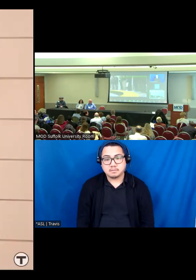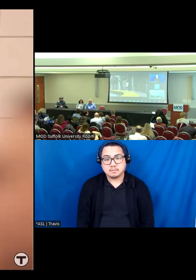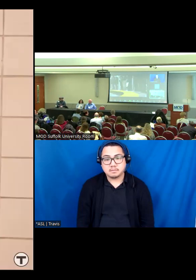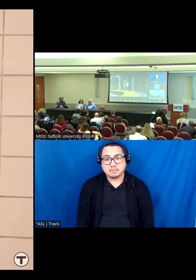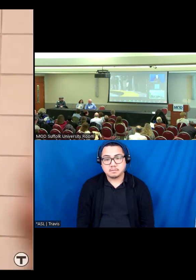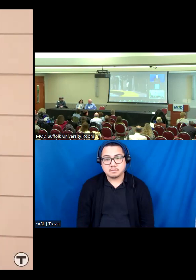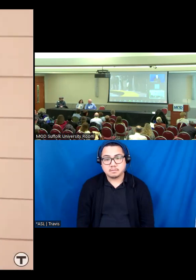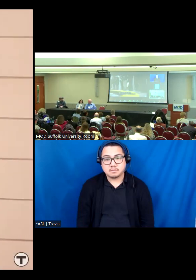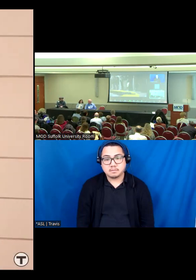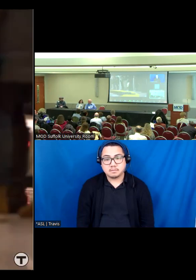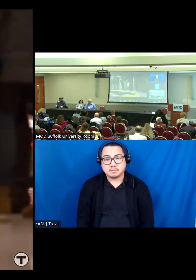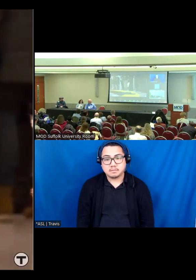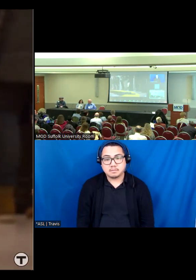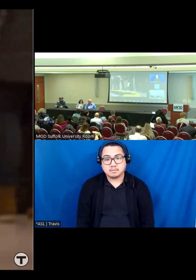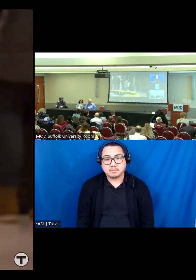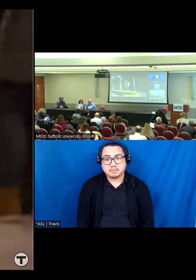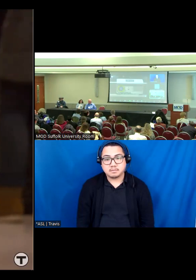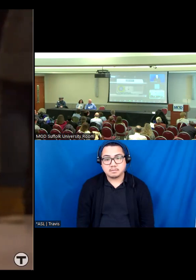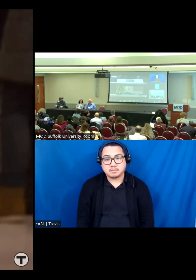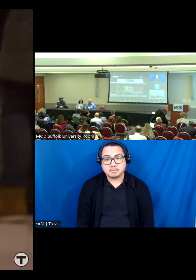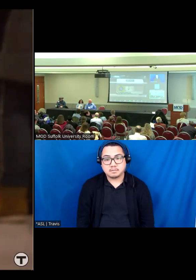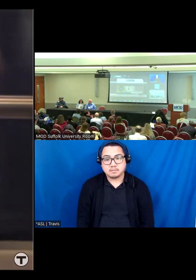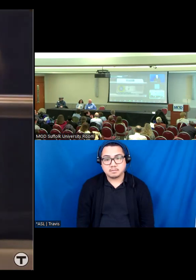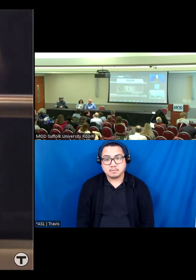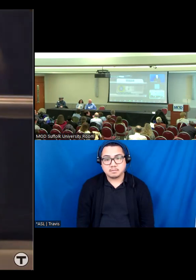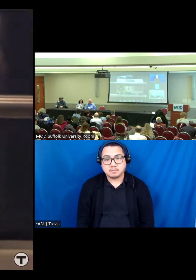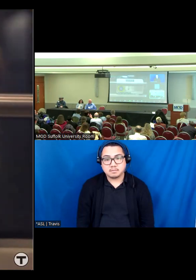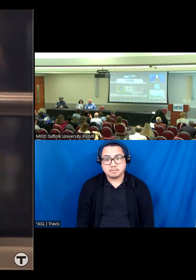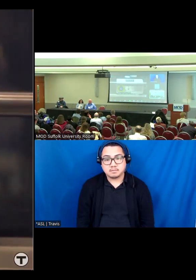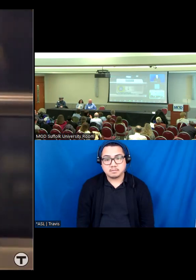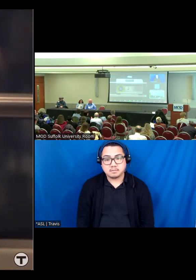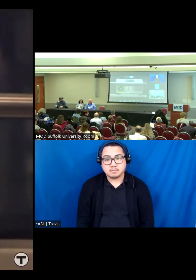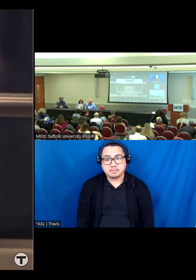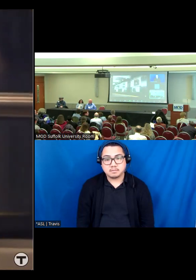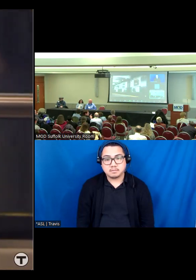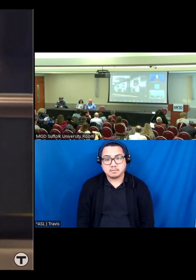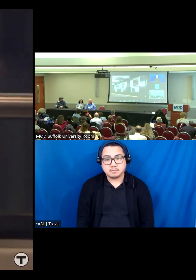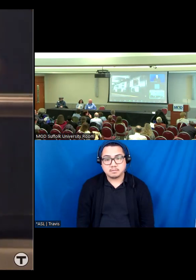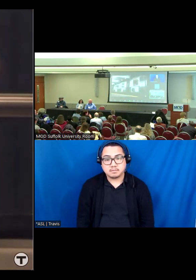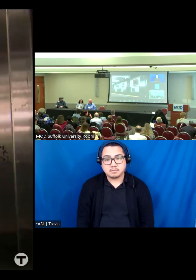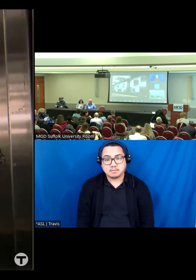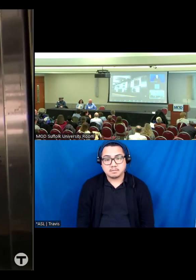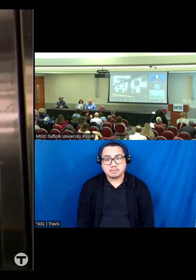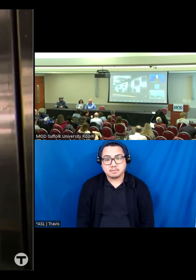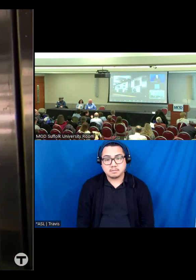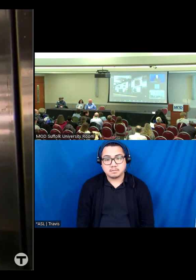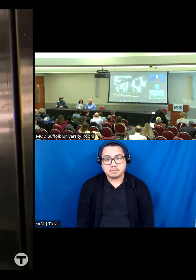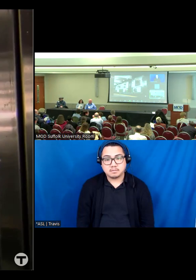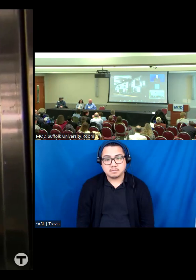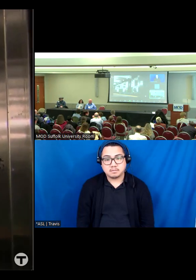civil right that actually costs money. And there is always